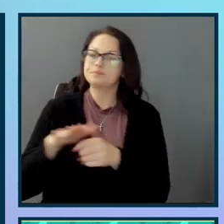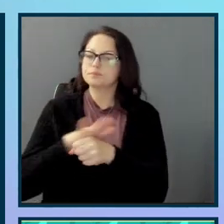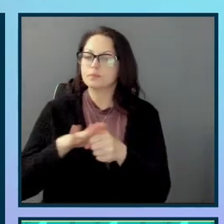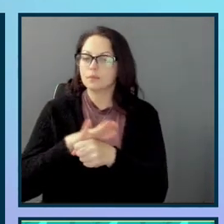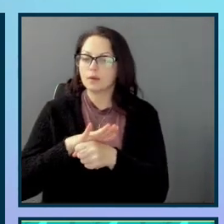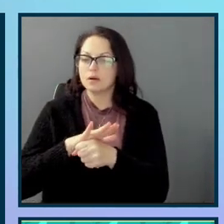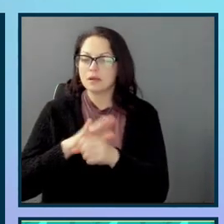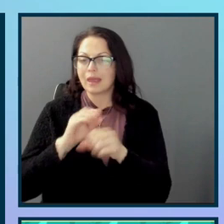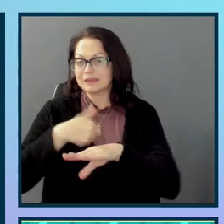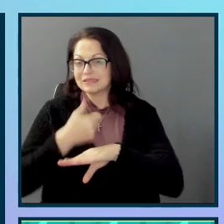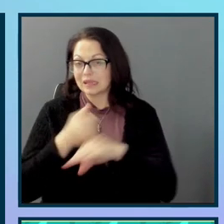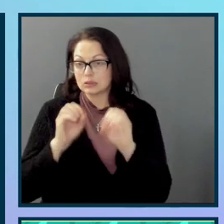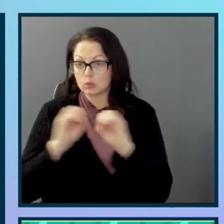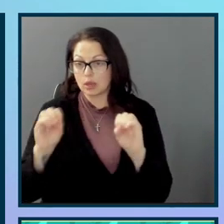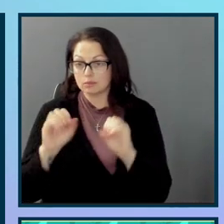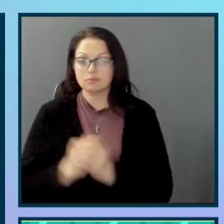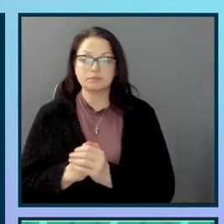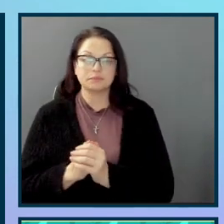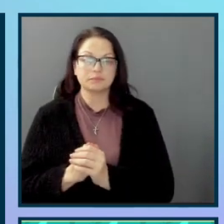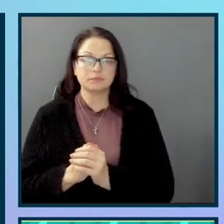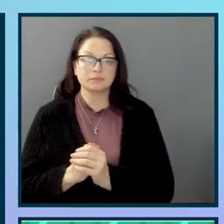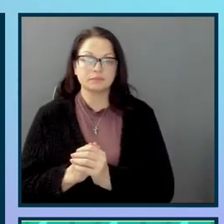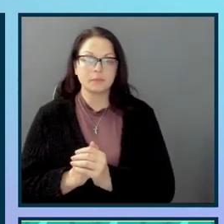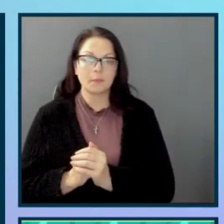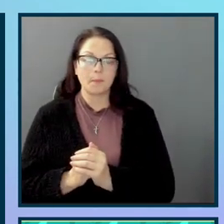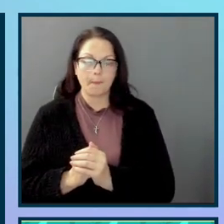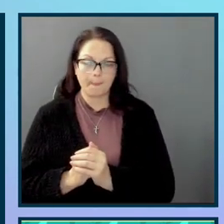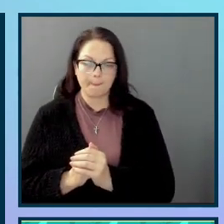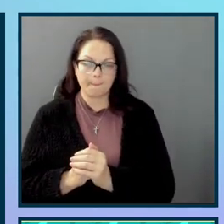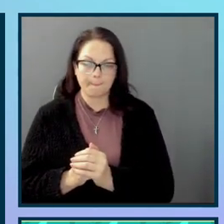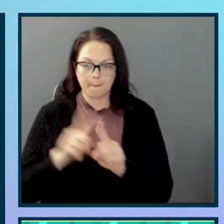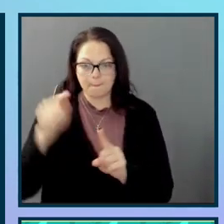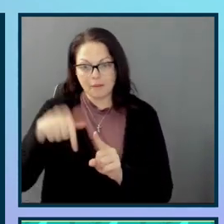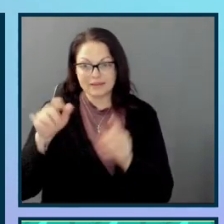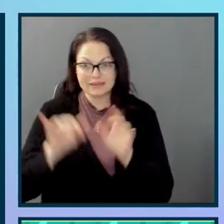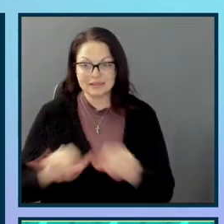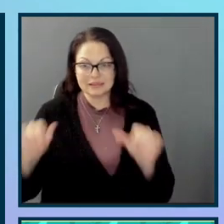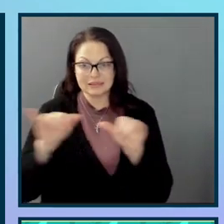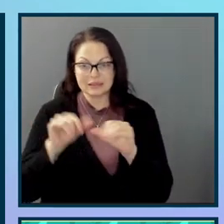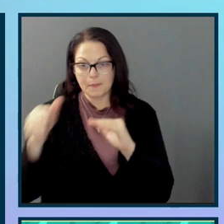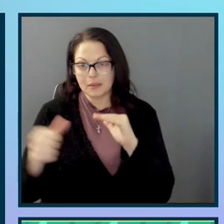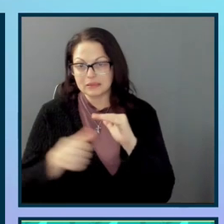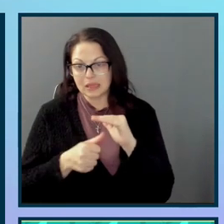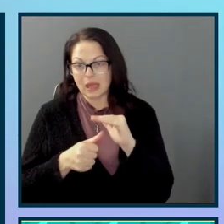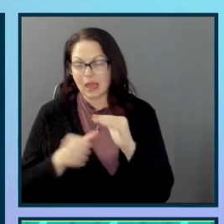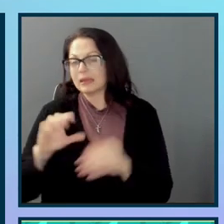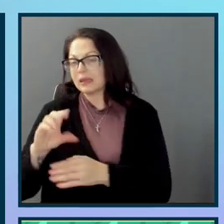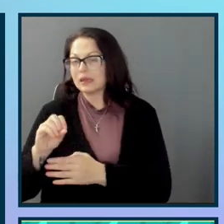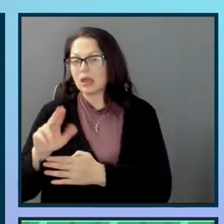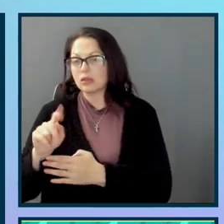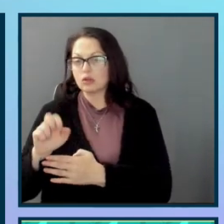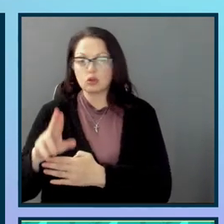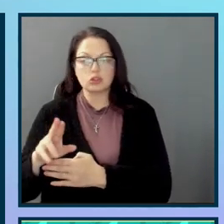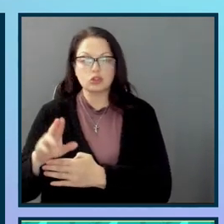is even made important. I don't know why. But this is essentially the same as hiding the cursor for mouse users.